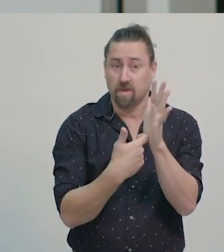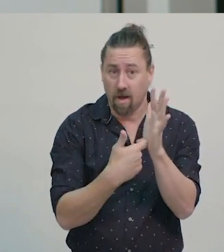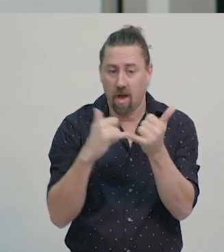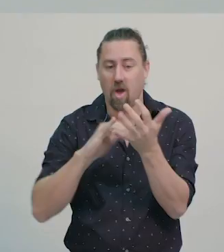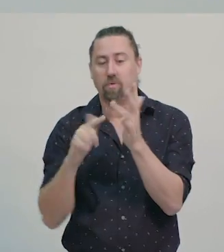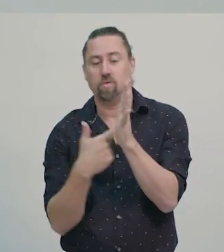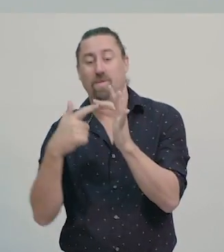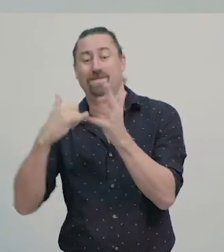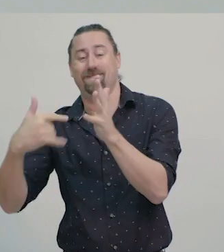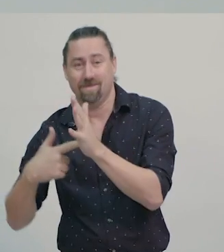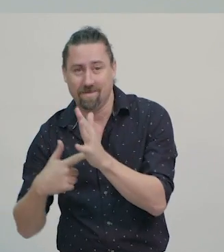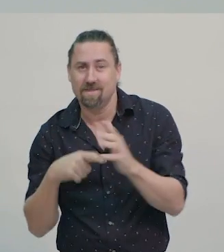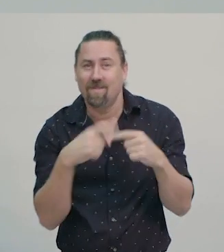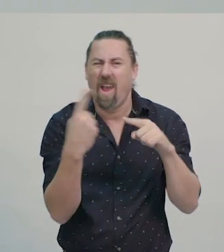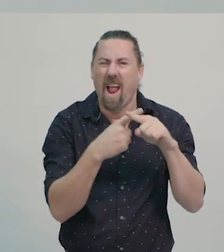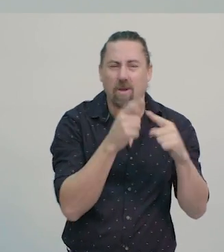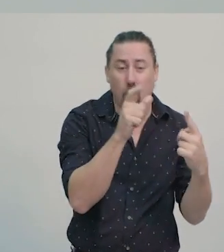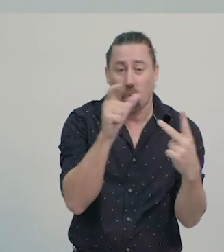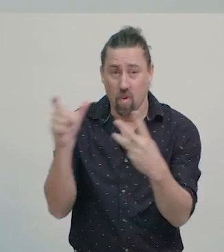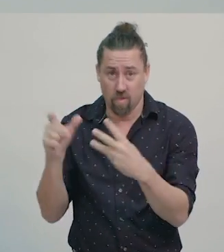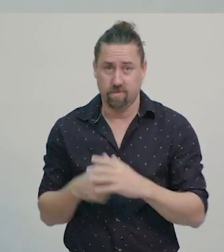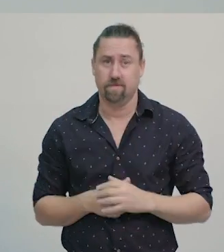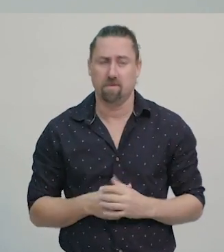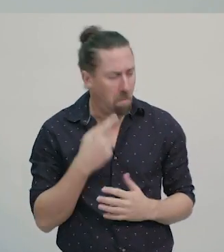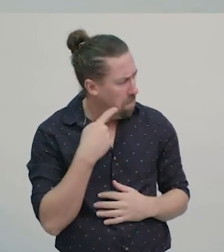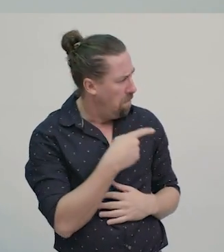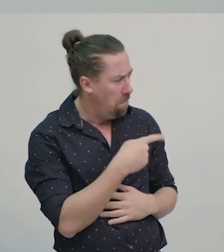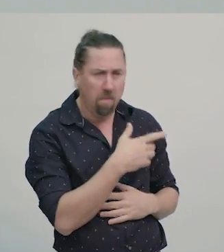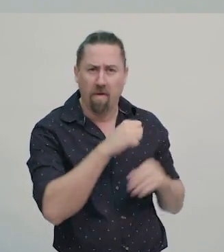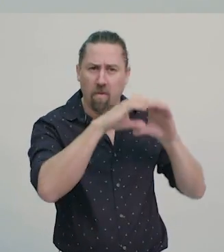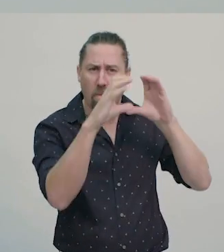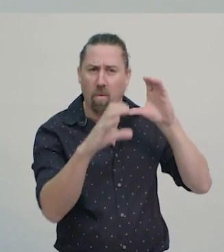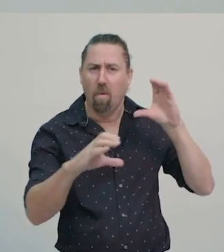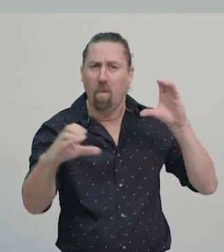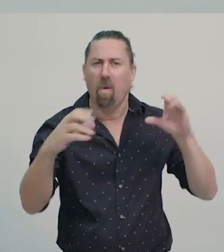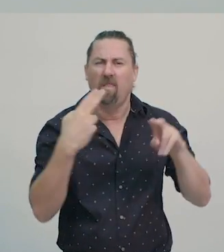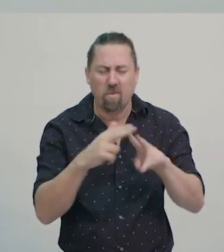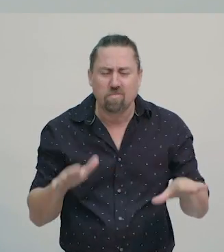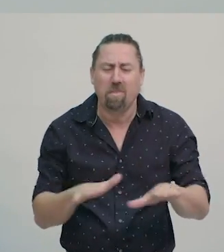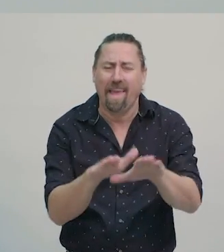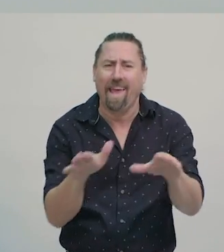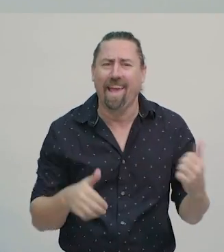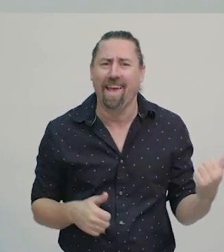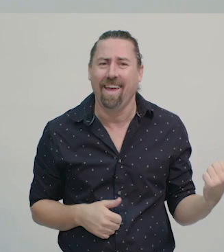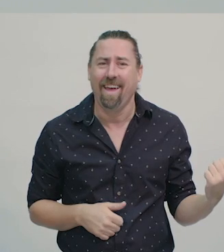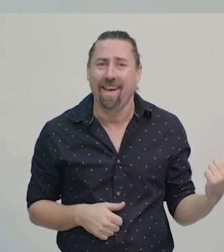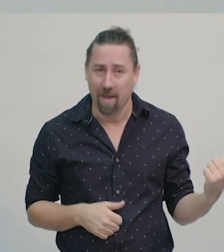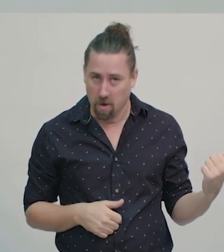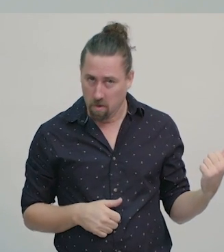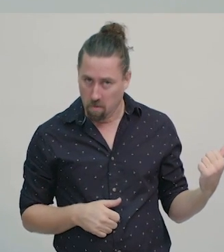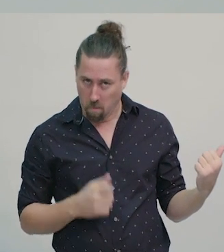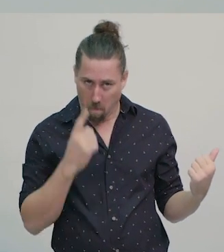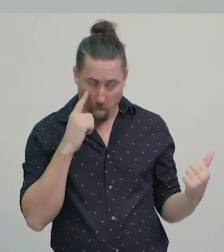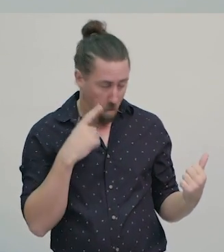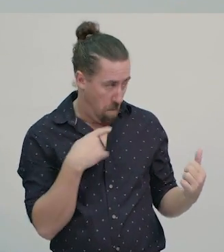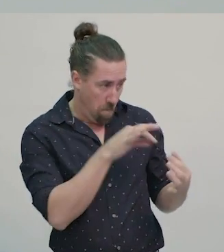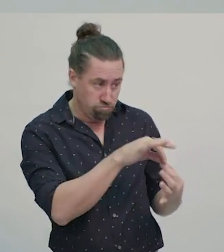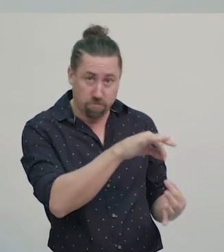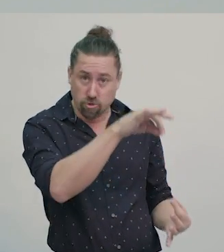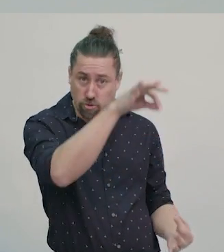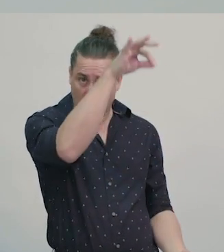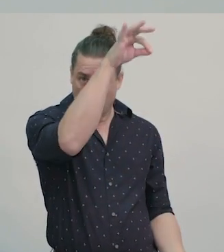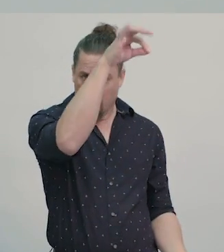chart before? There are marks on the height chart which show your height the last time you used it to measure your